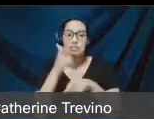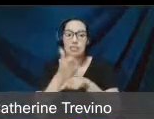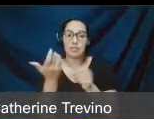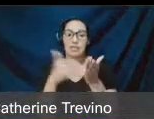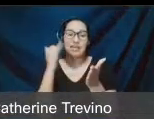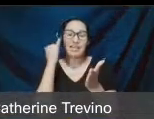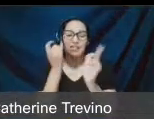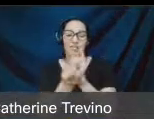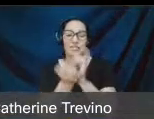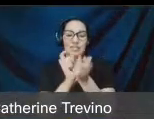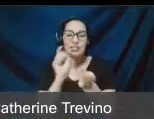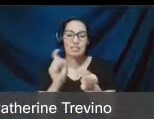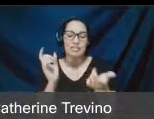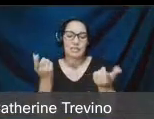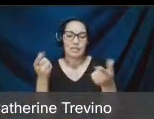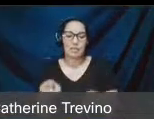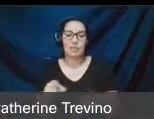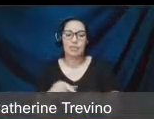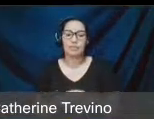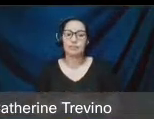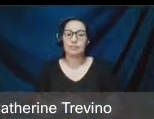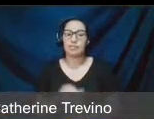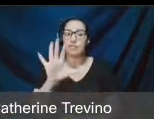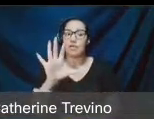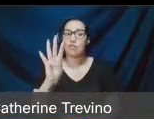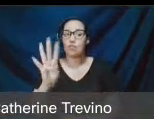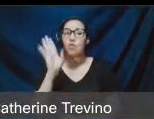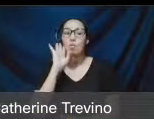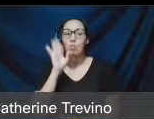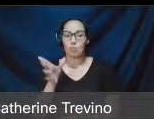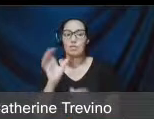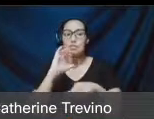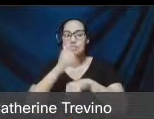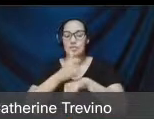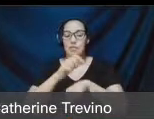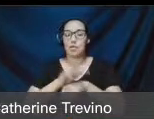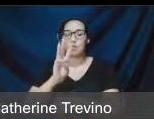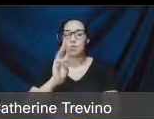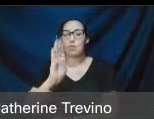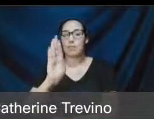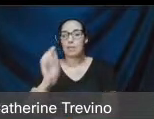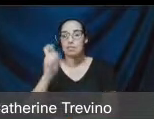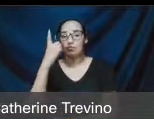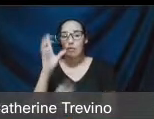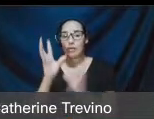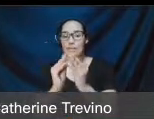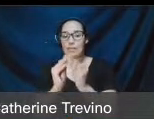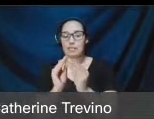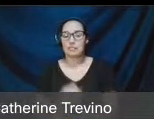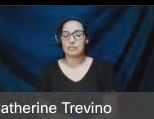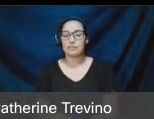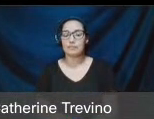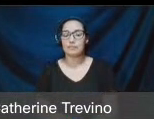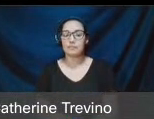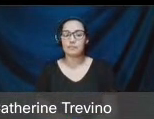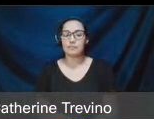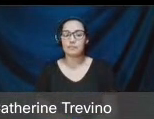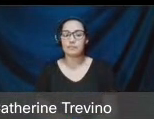adjustments. 504 meetings will also be held via WebEx. Next slide.